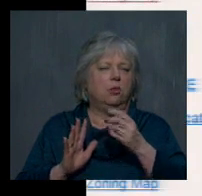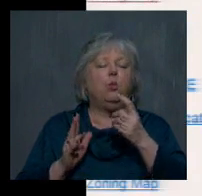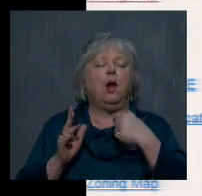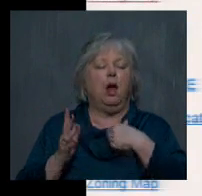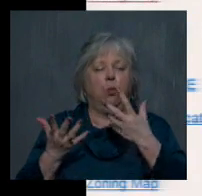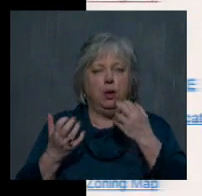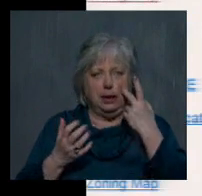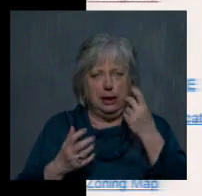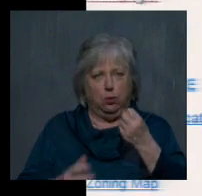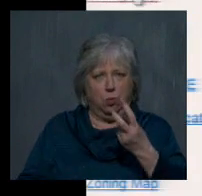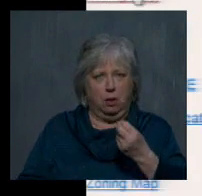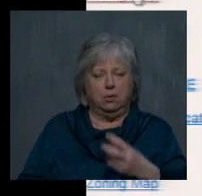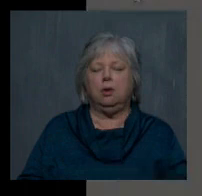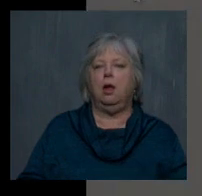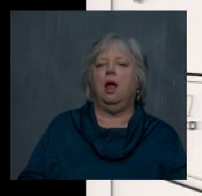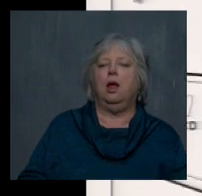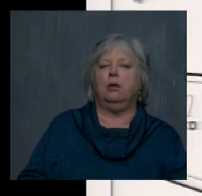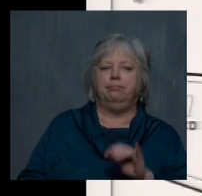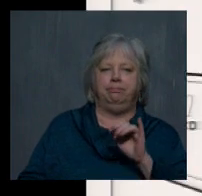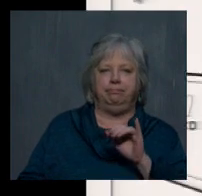12.